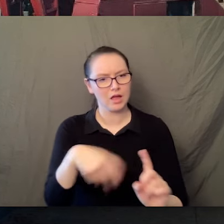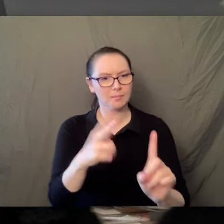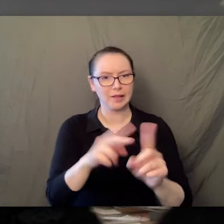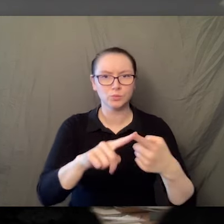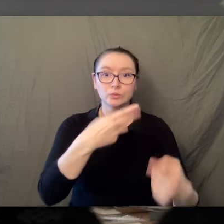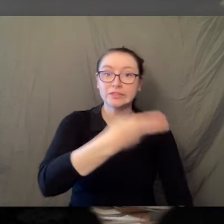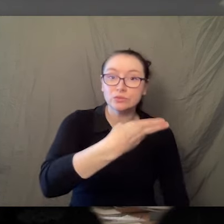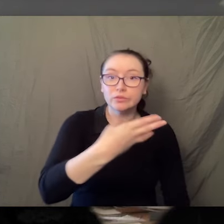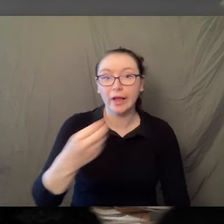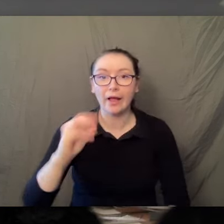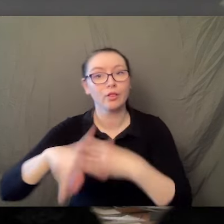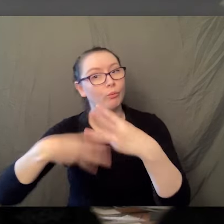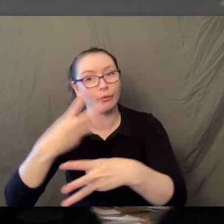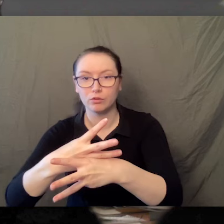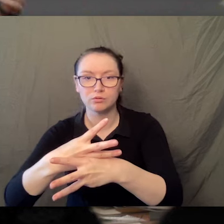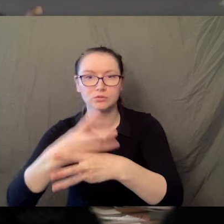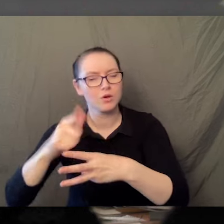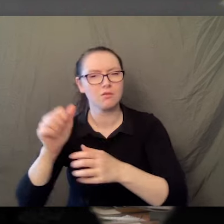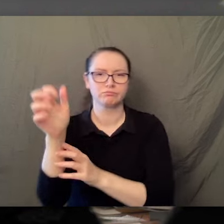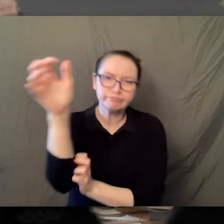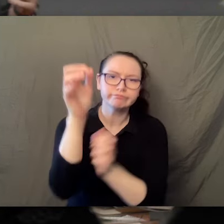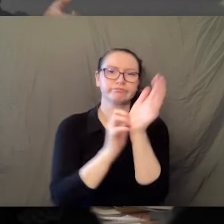or maybe even changing the world, it requires